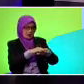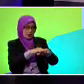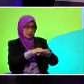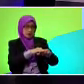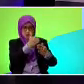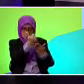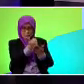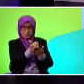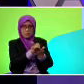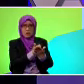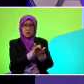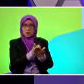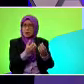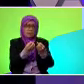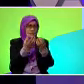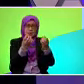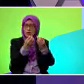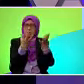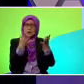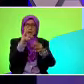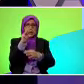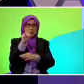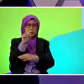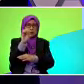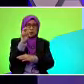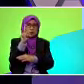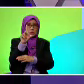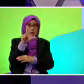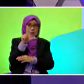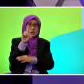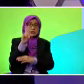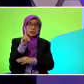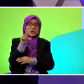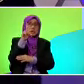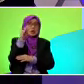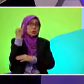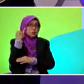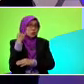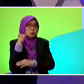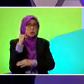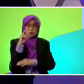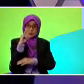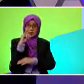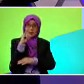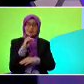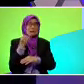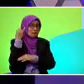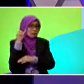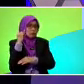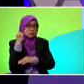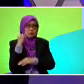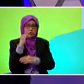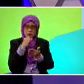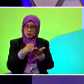actually millions of moles. Oh no! So that is why we can see now, because they have grown.